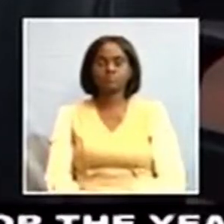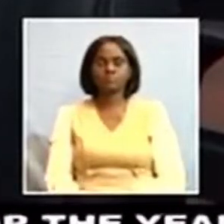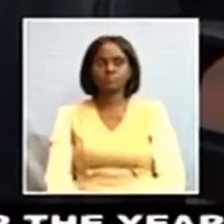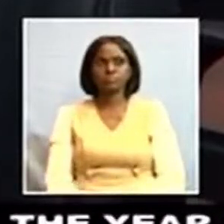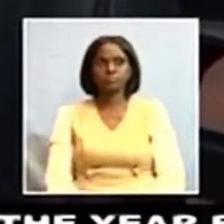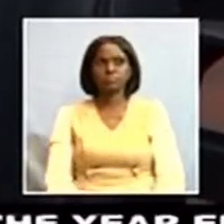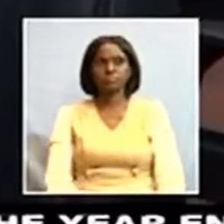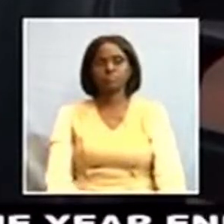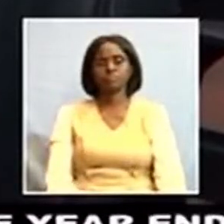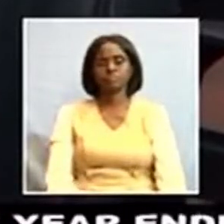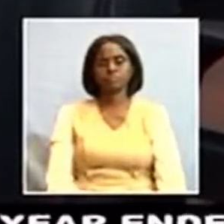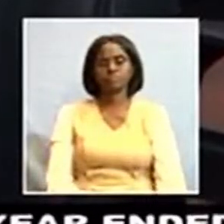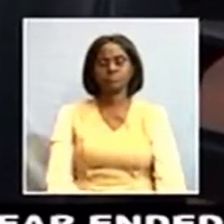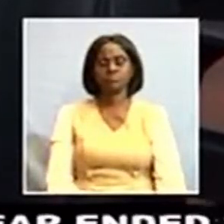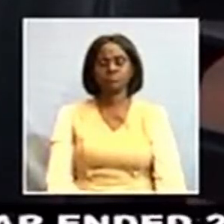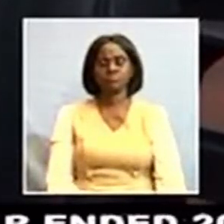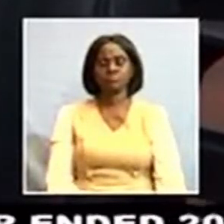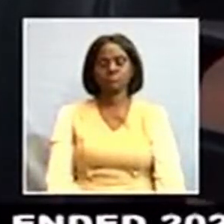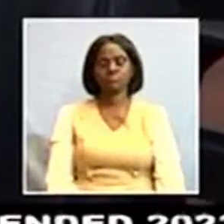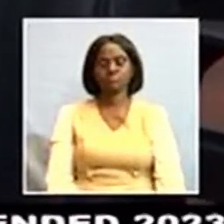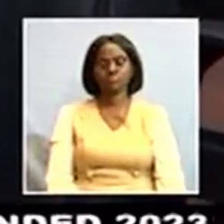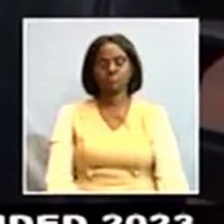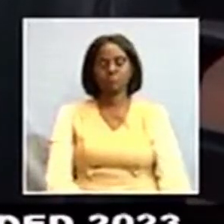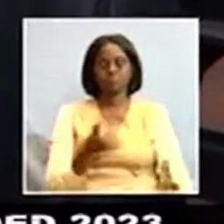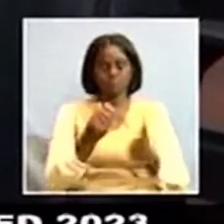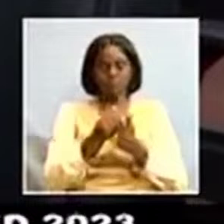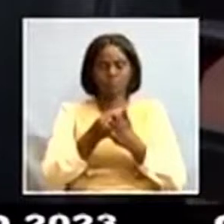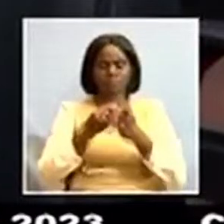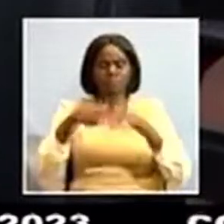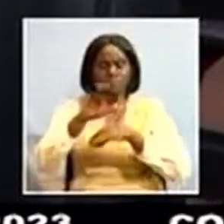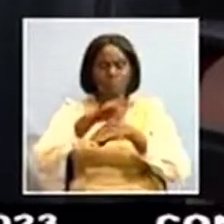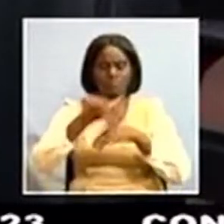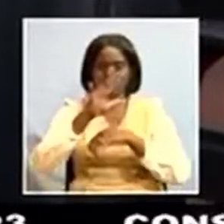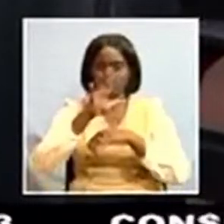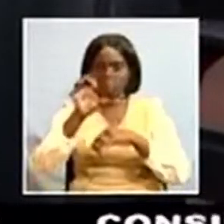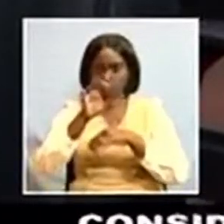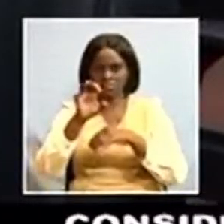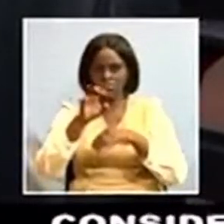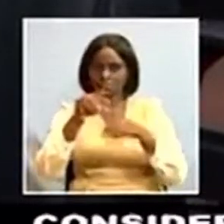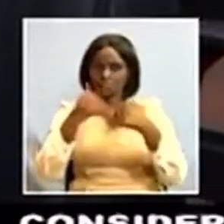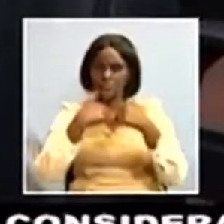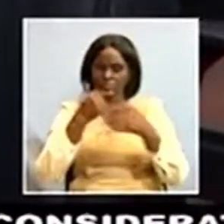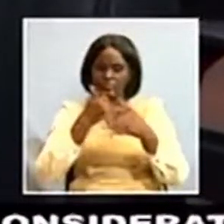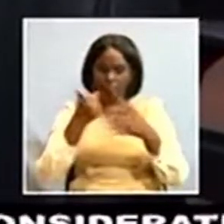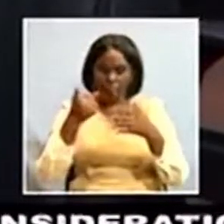the sum is above 500. Is